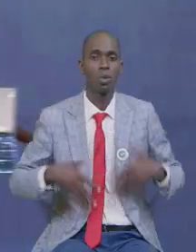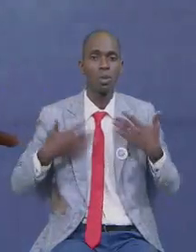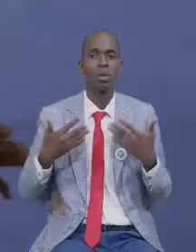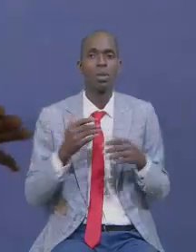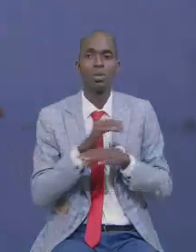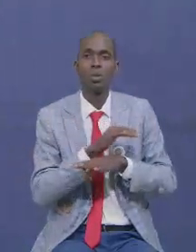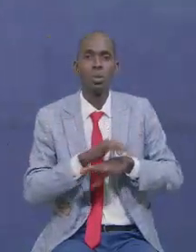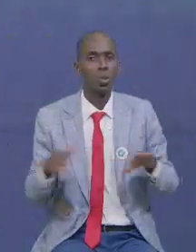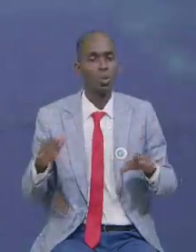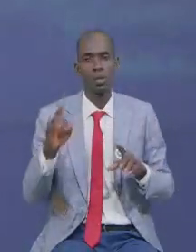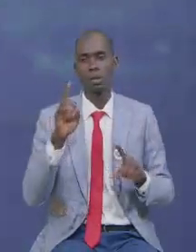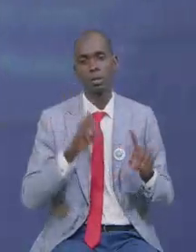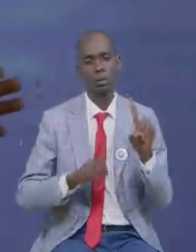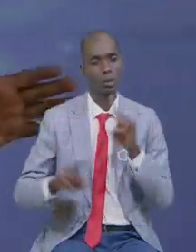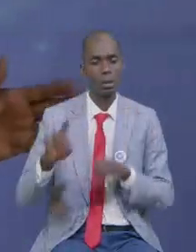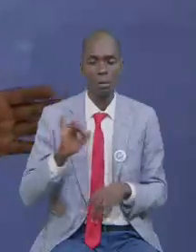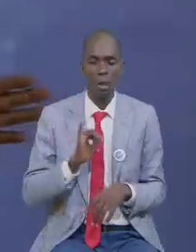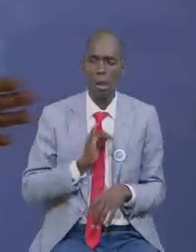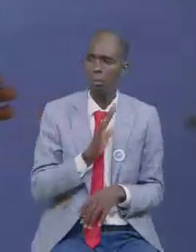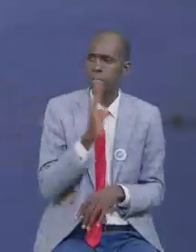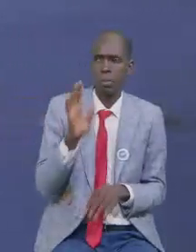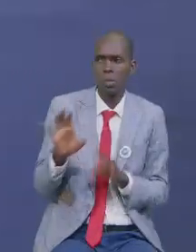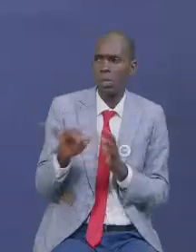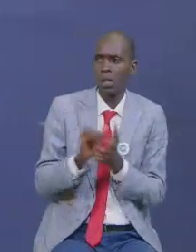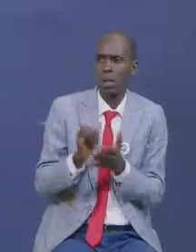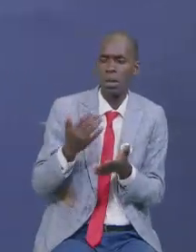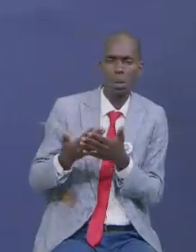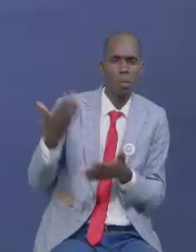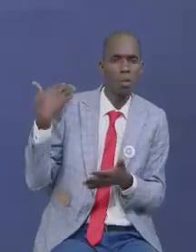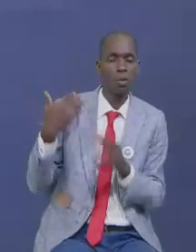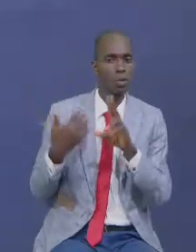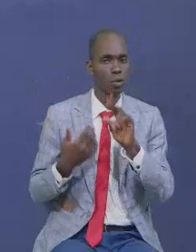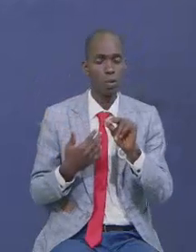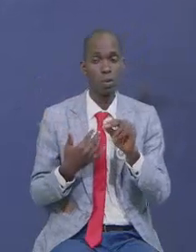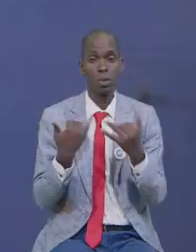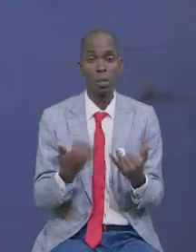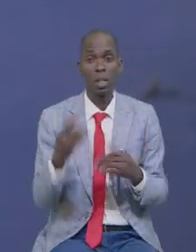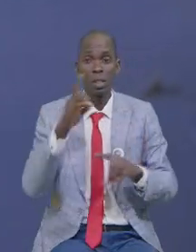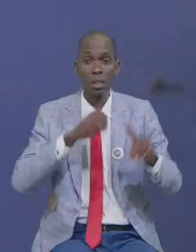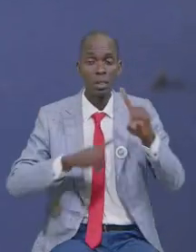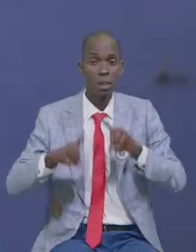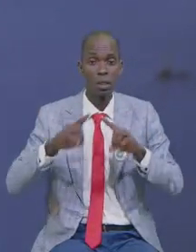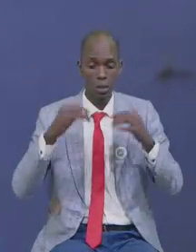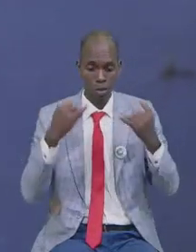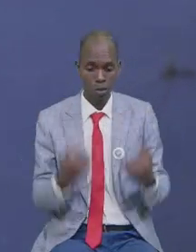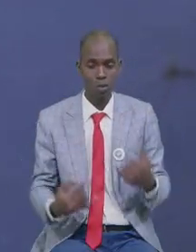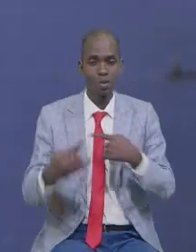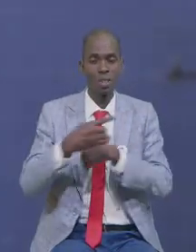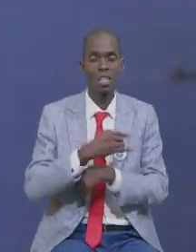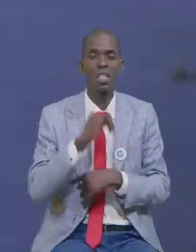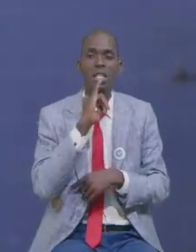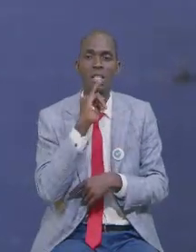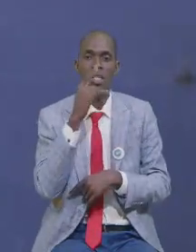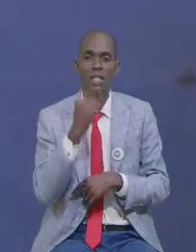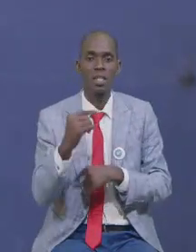say, I've never done that before. Say, today is the day